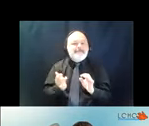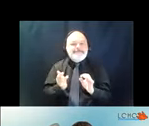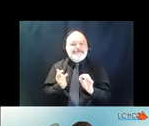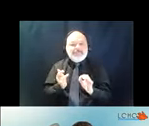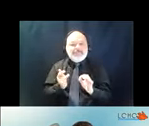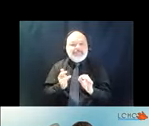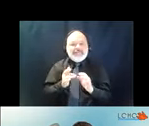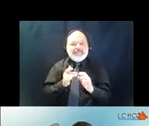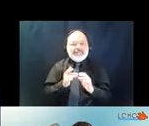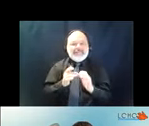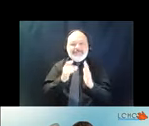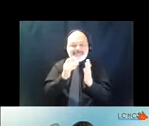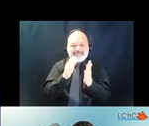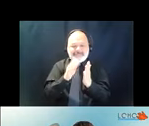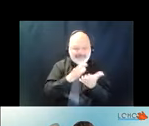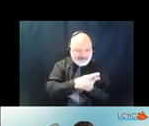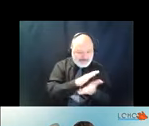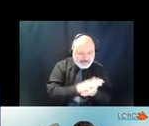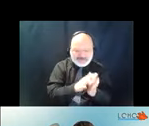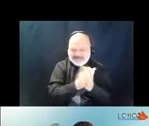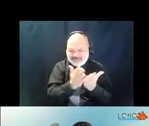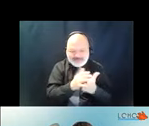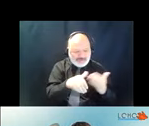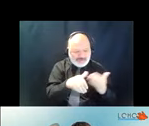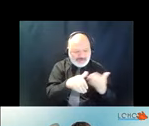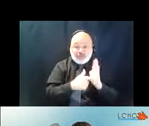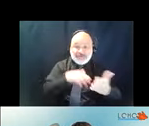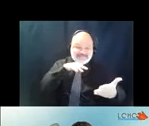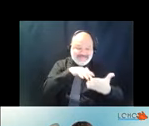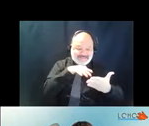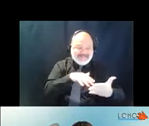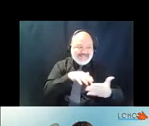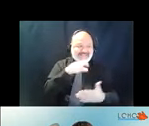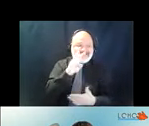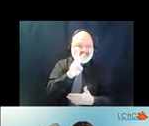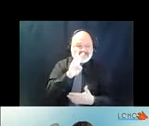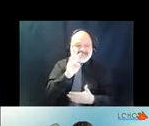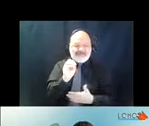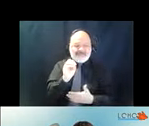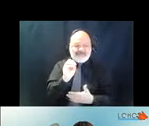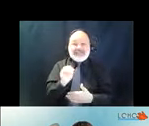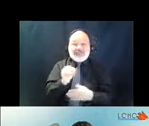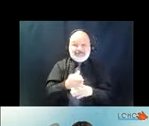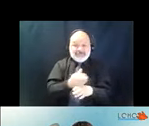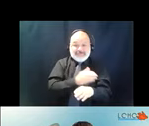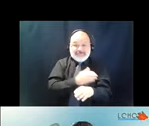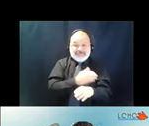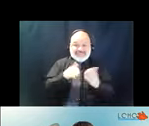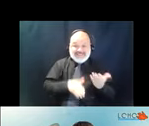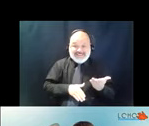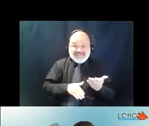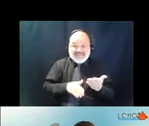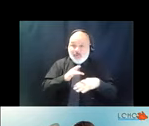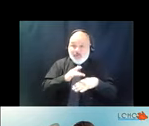the literature and study after study have shown that 60% of premature death is determined not by access